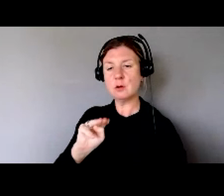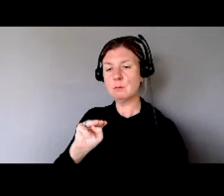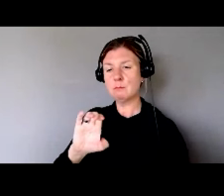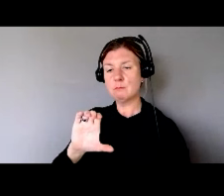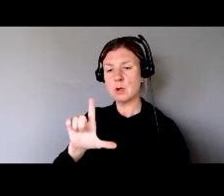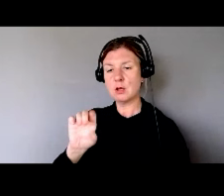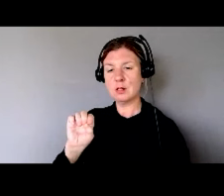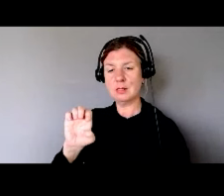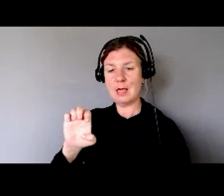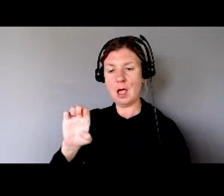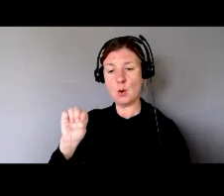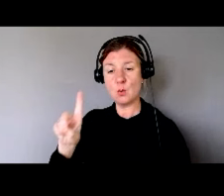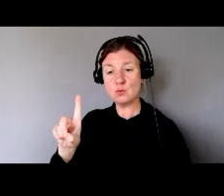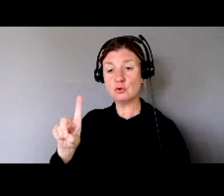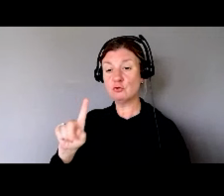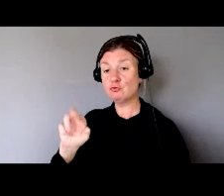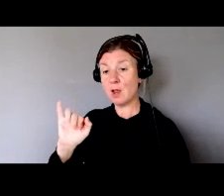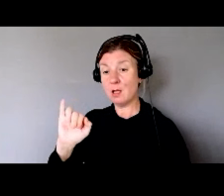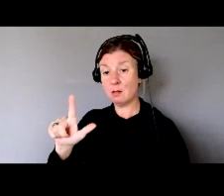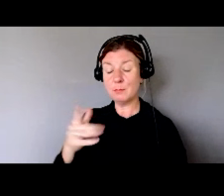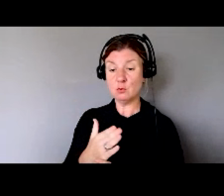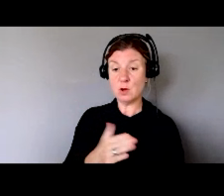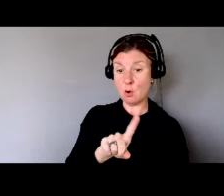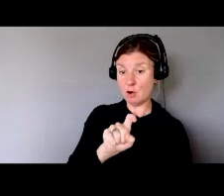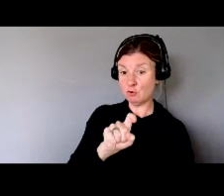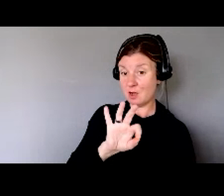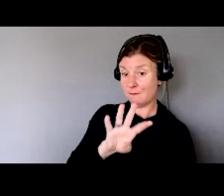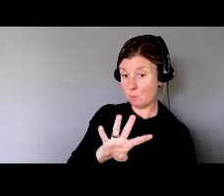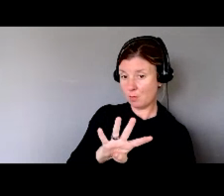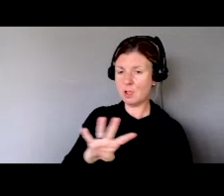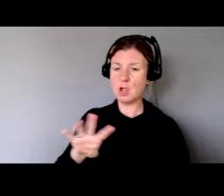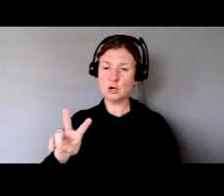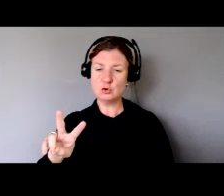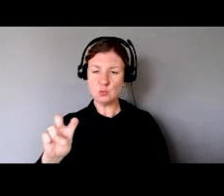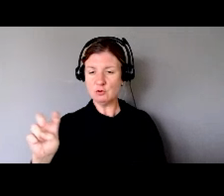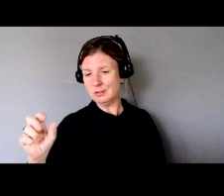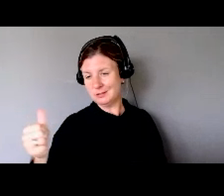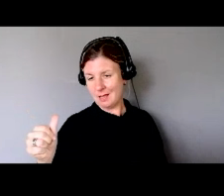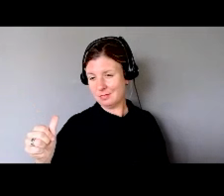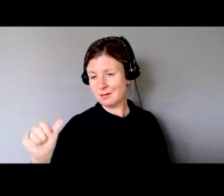between 194th and 210th Avenue.